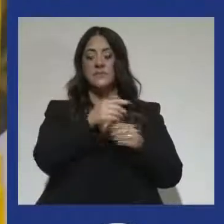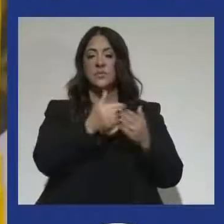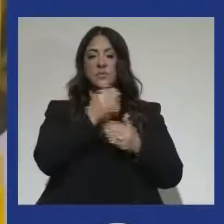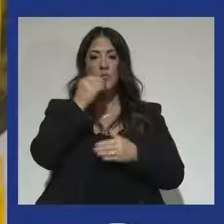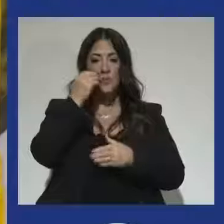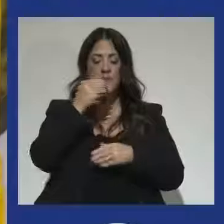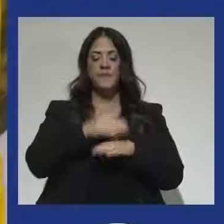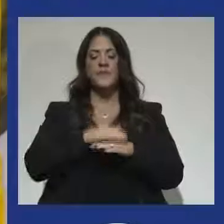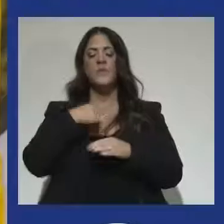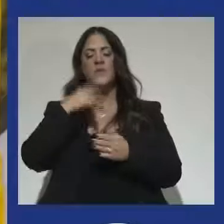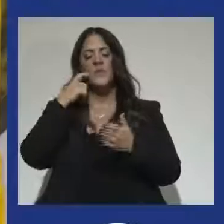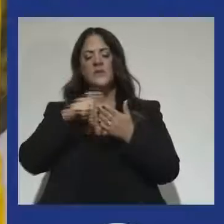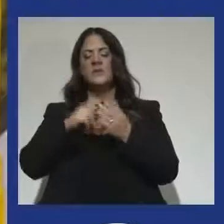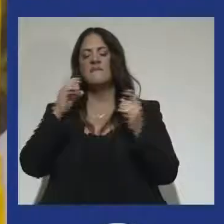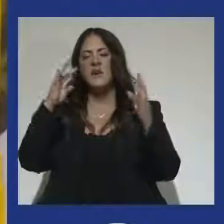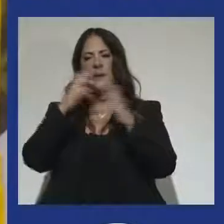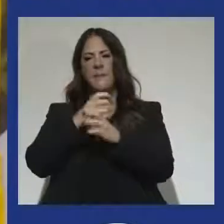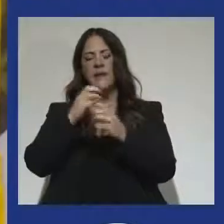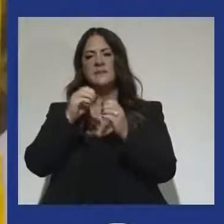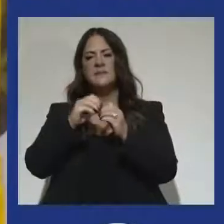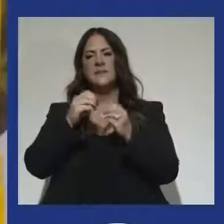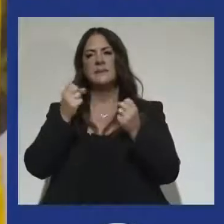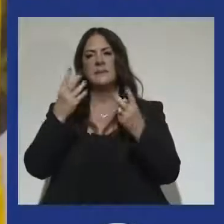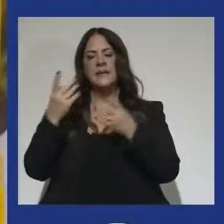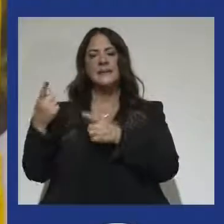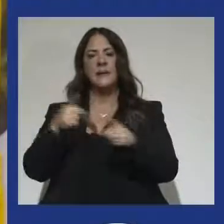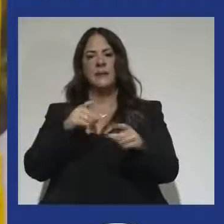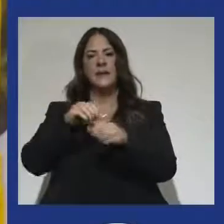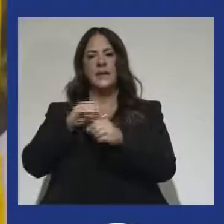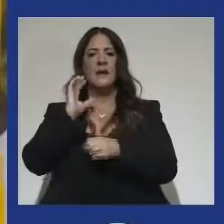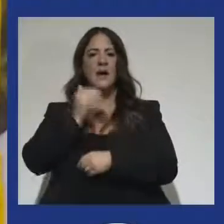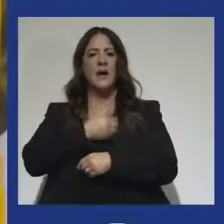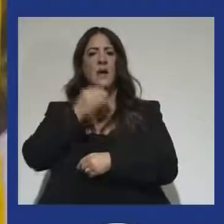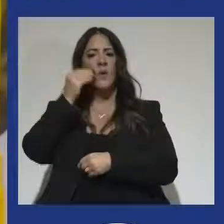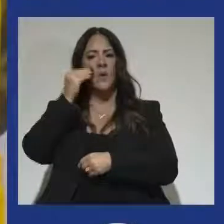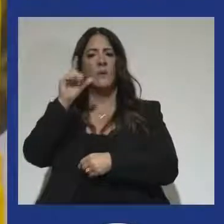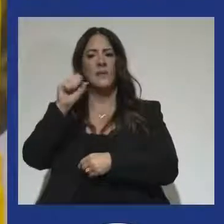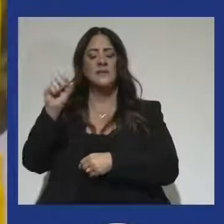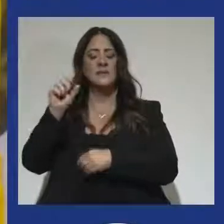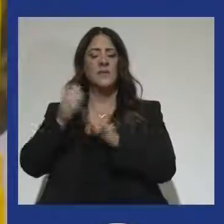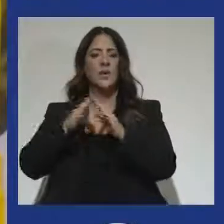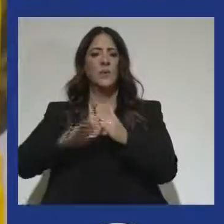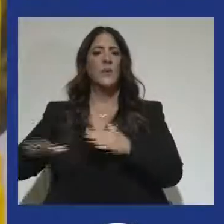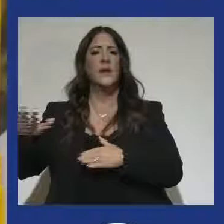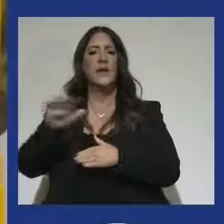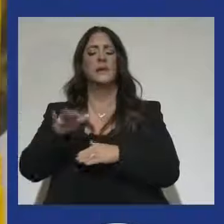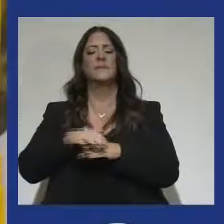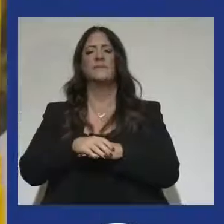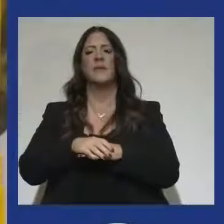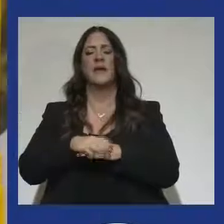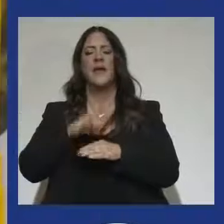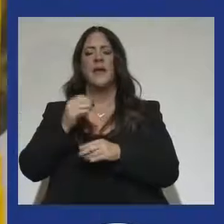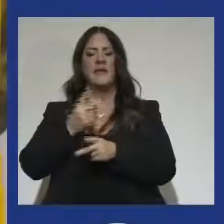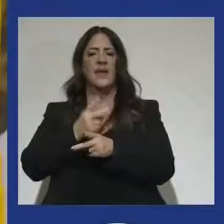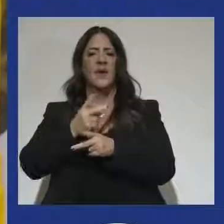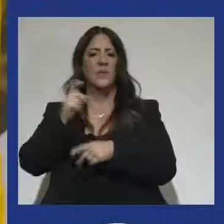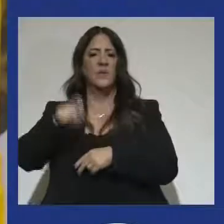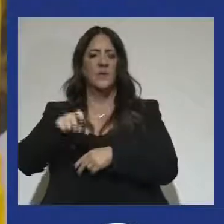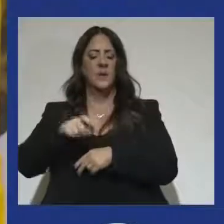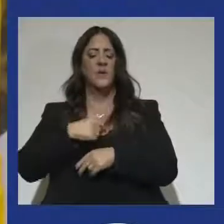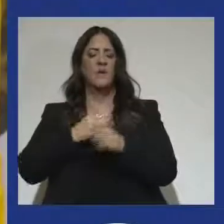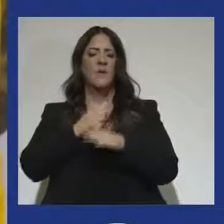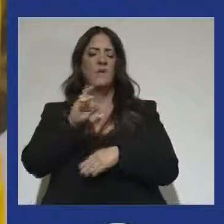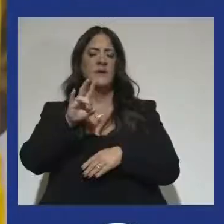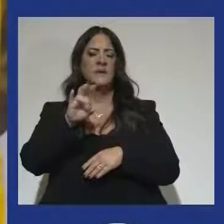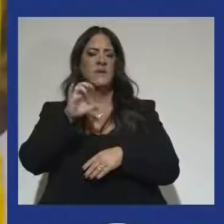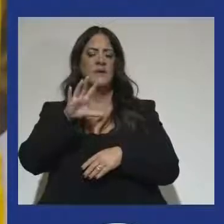recognizing that there are a lot of complex needs in the homeless population and there's different continuum of care that's needed. We have $750